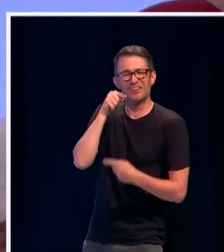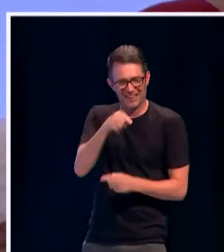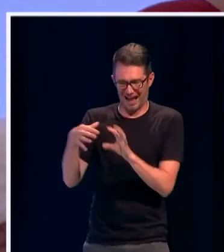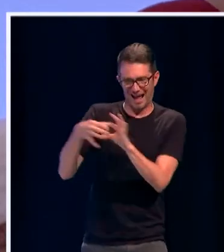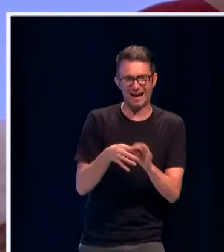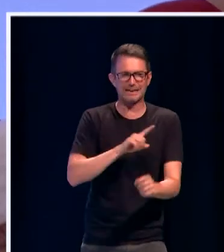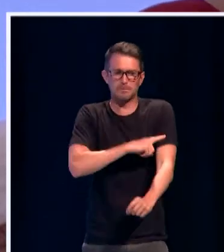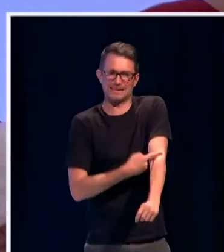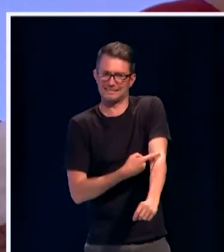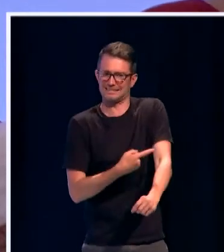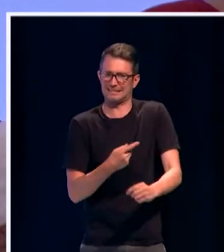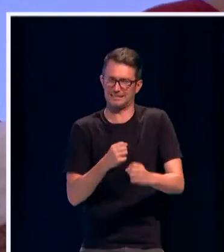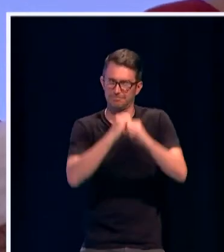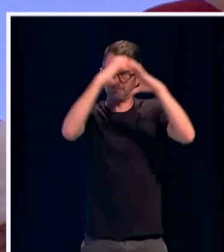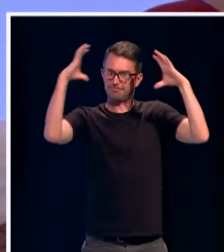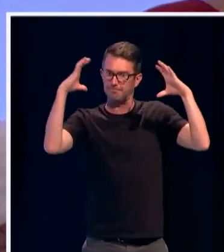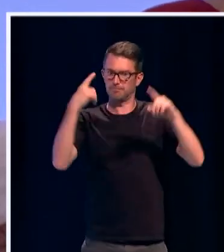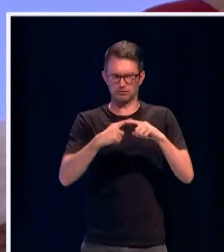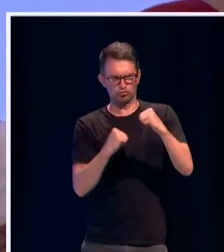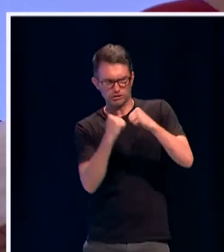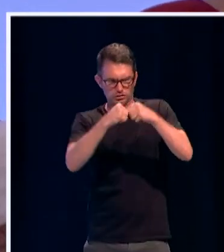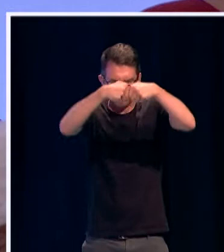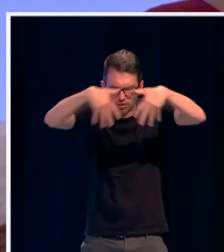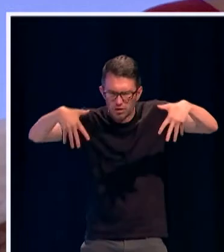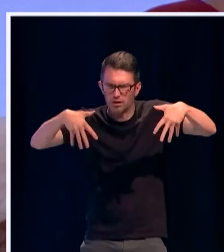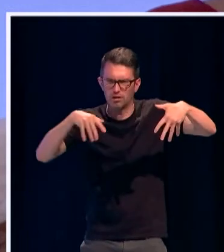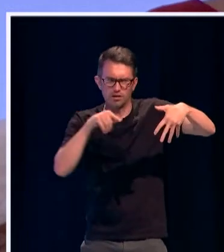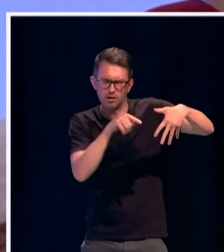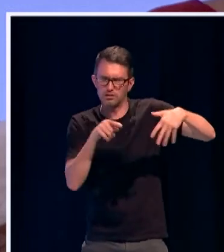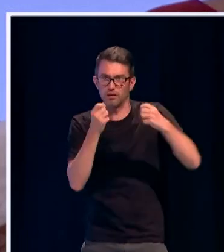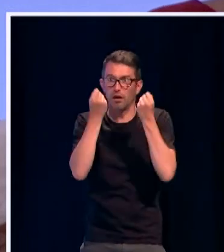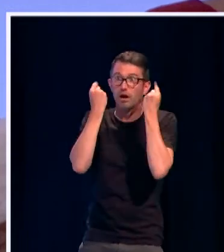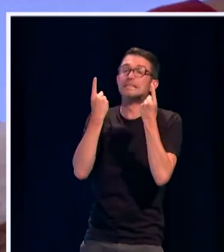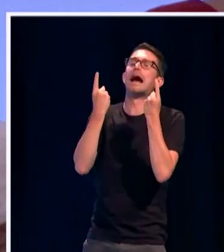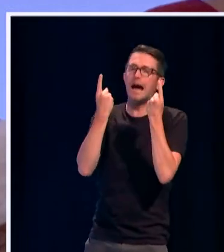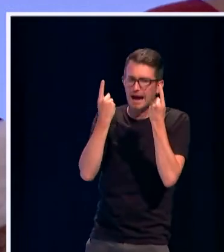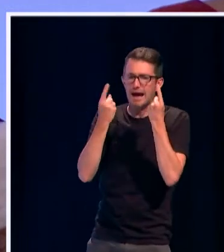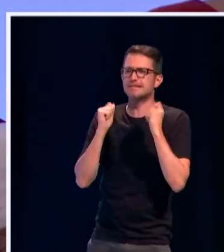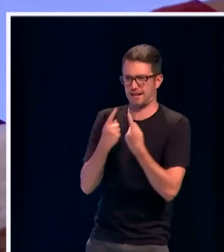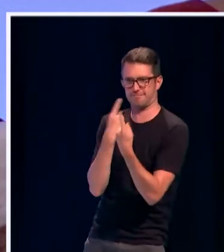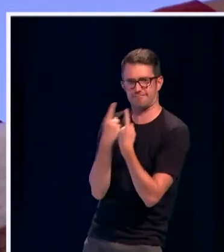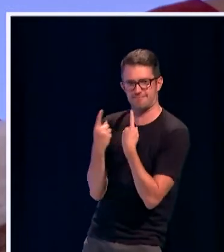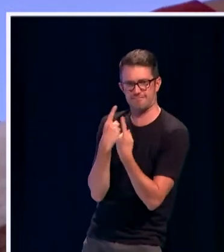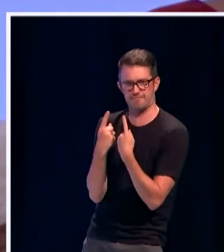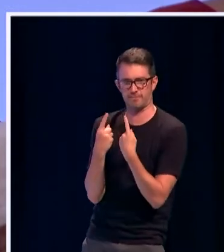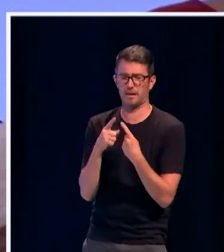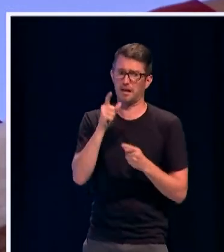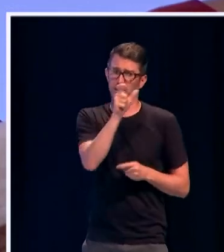that it is important to involve the European Union delegation